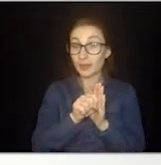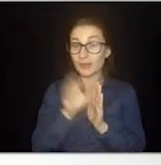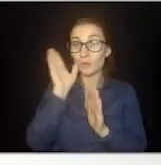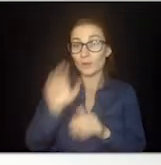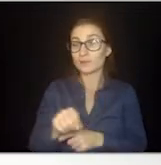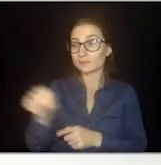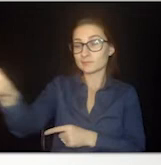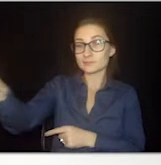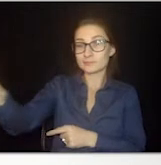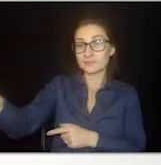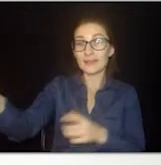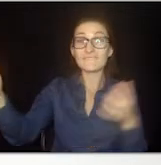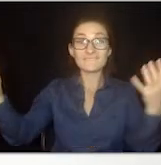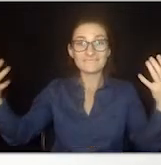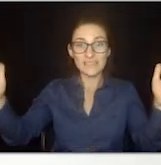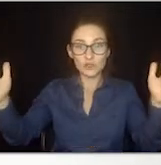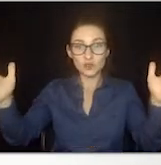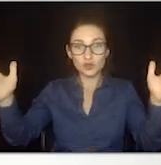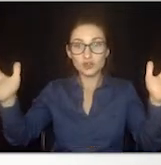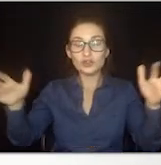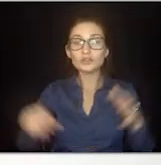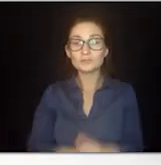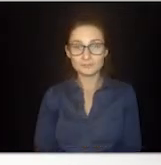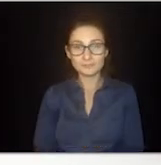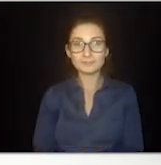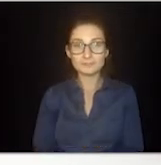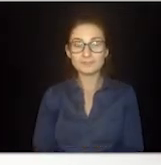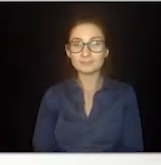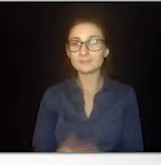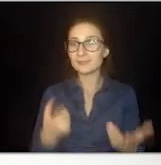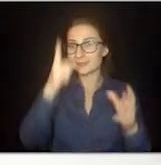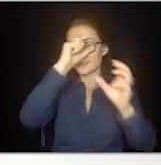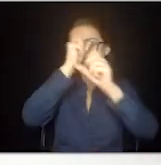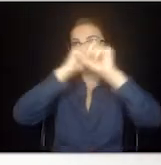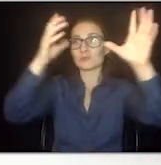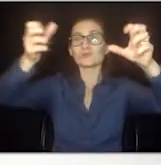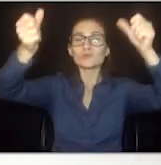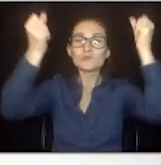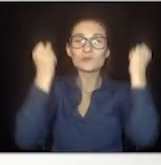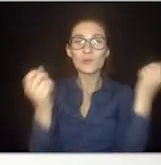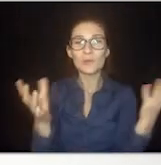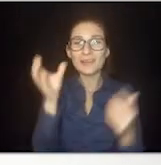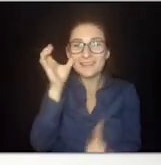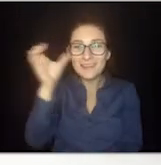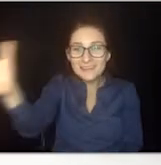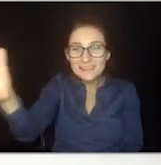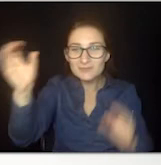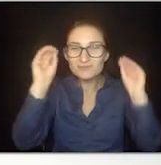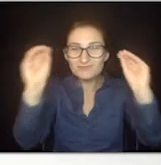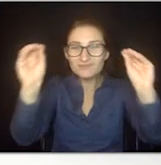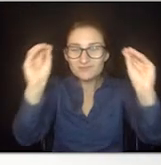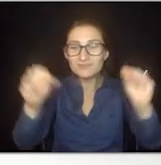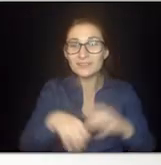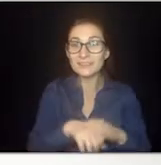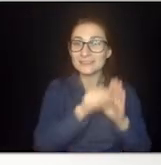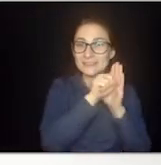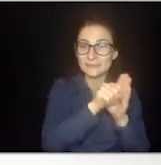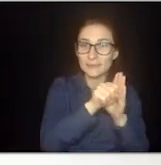goes into the finished box. Think of all the concepts you just taught right